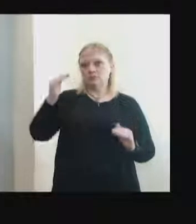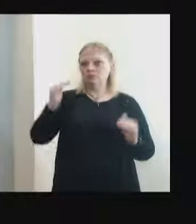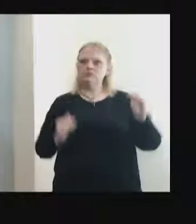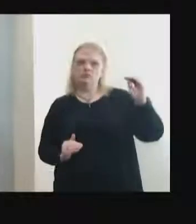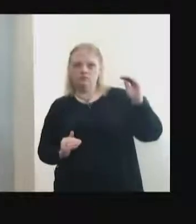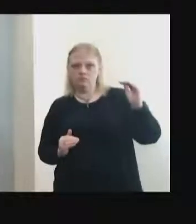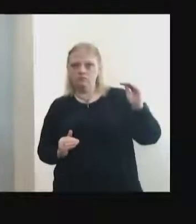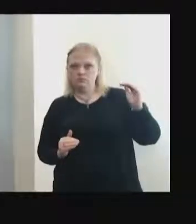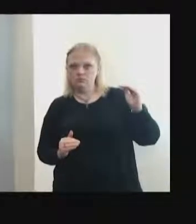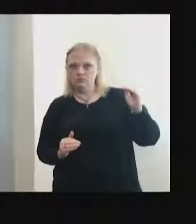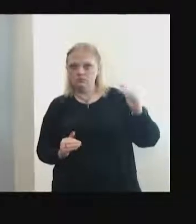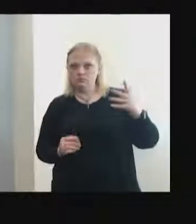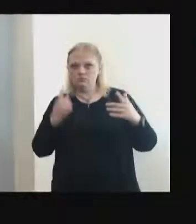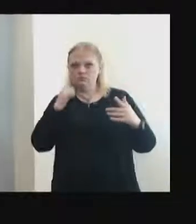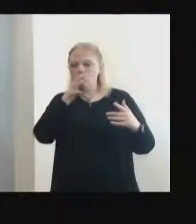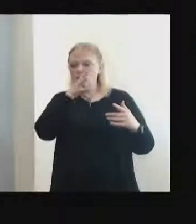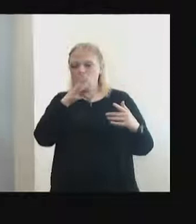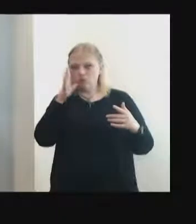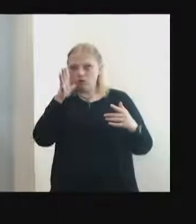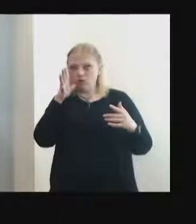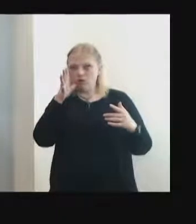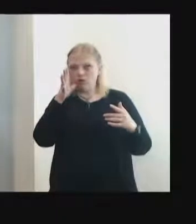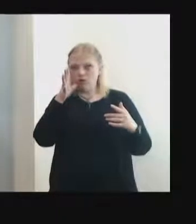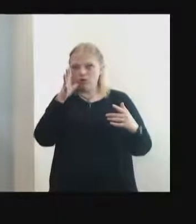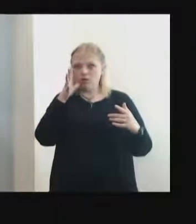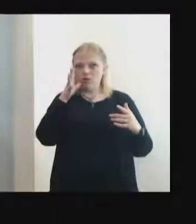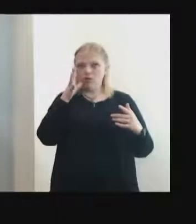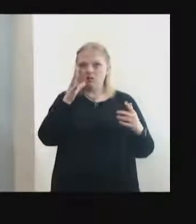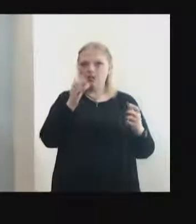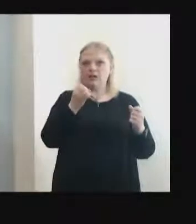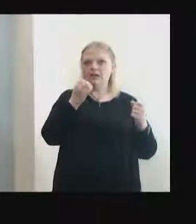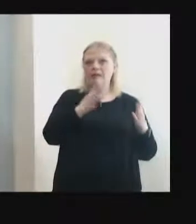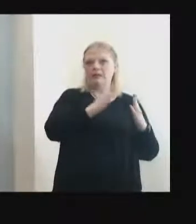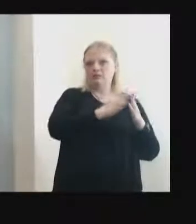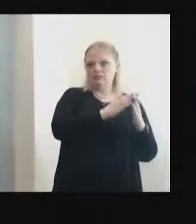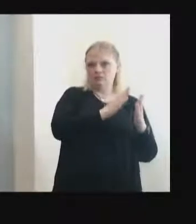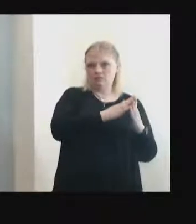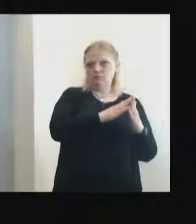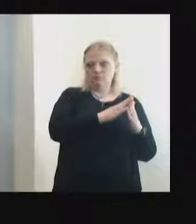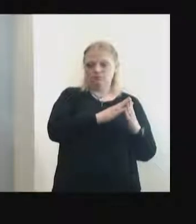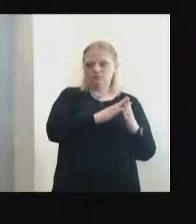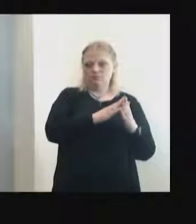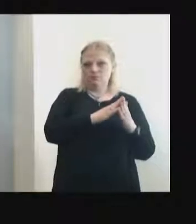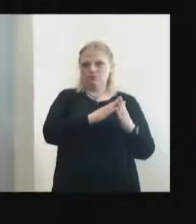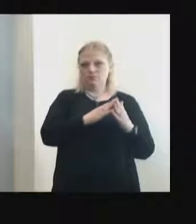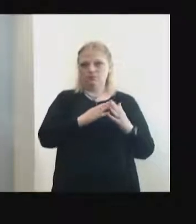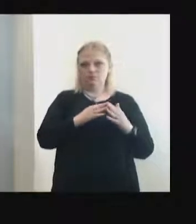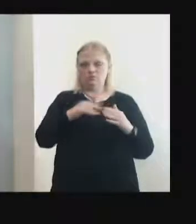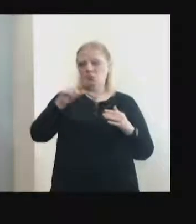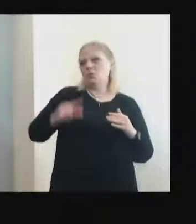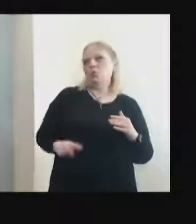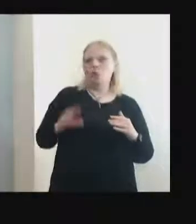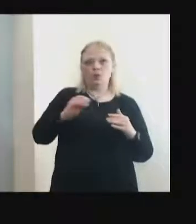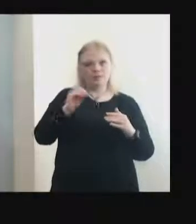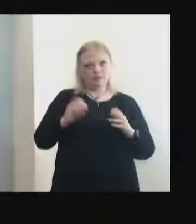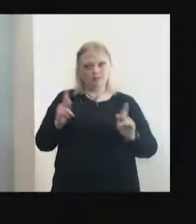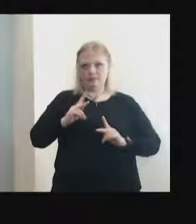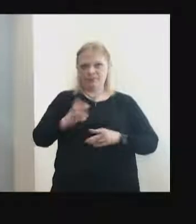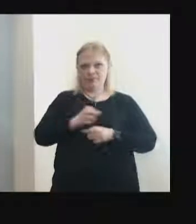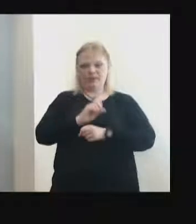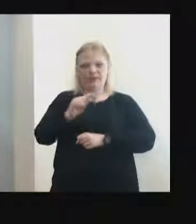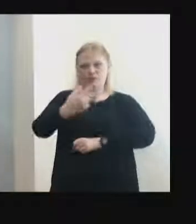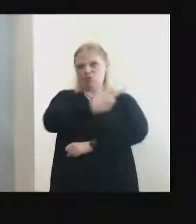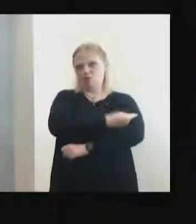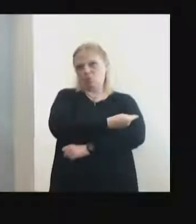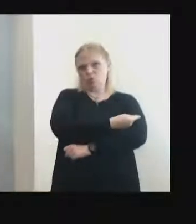disparity, in our rural areas and many of our urban areas, and we're seeing much lower percentage of people receiving a first